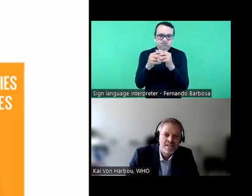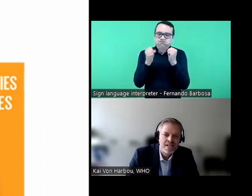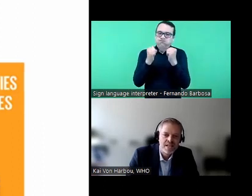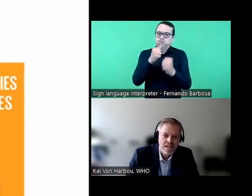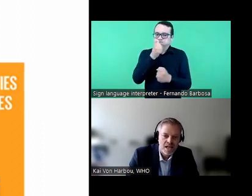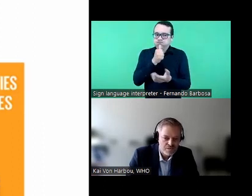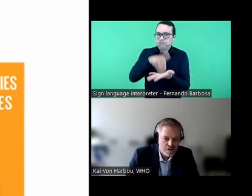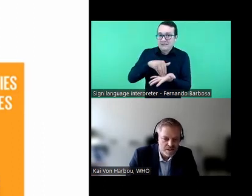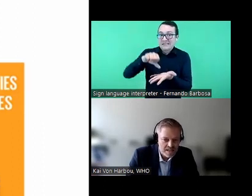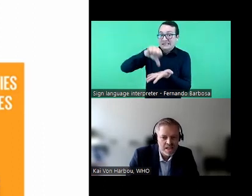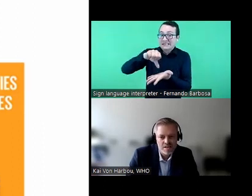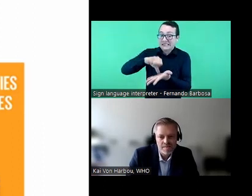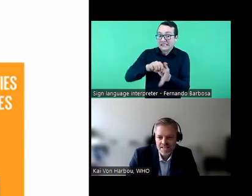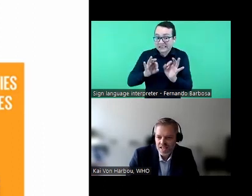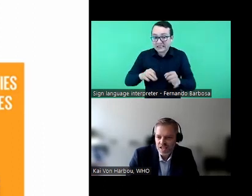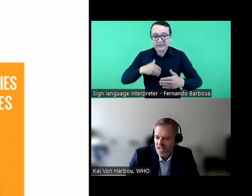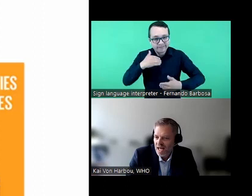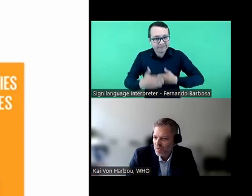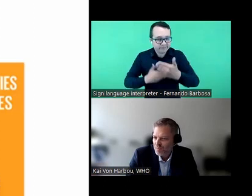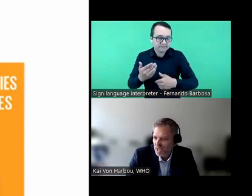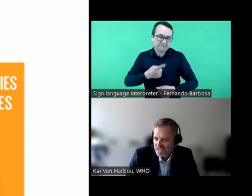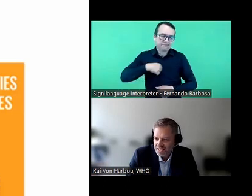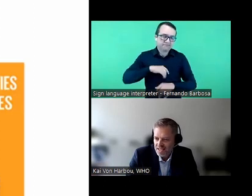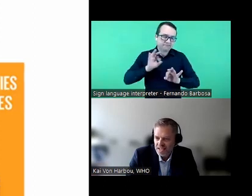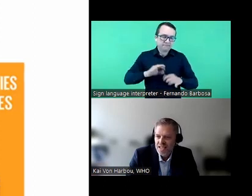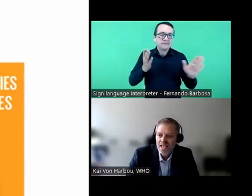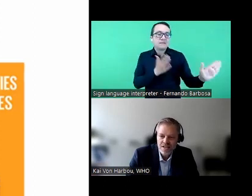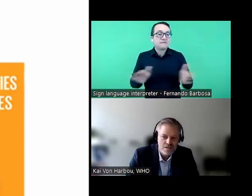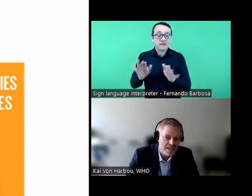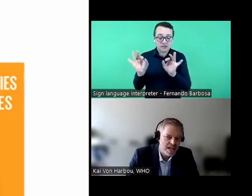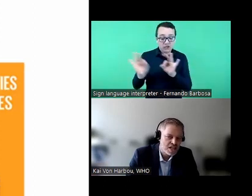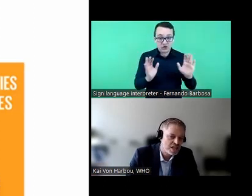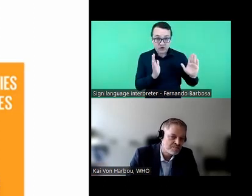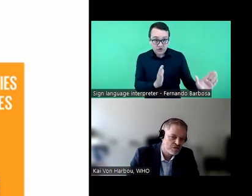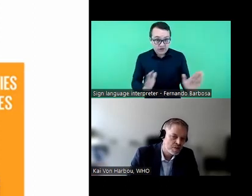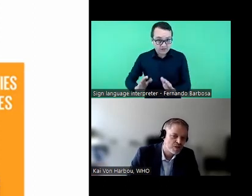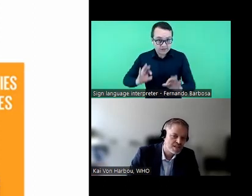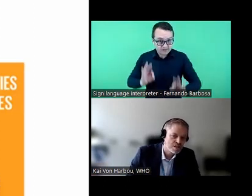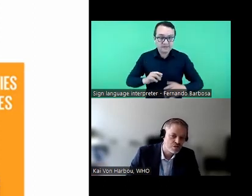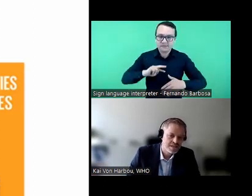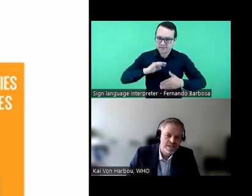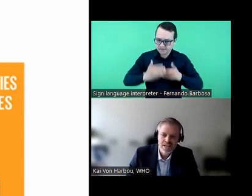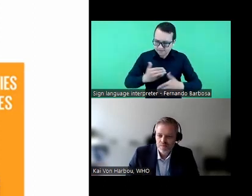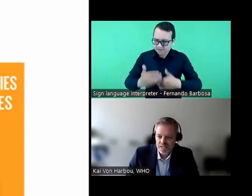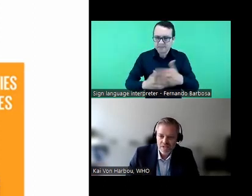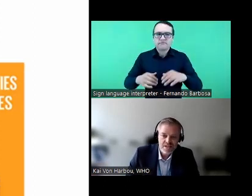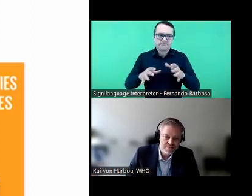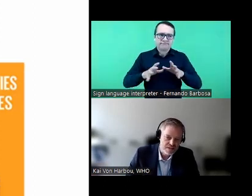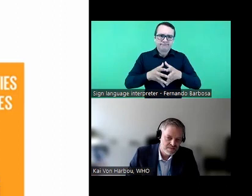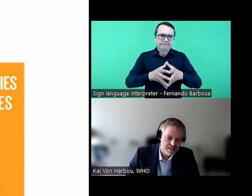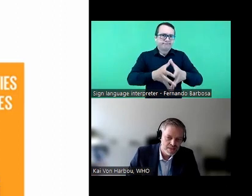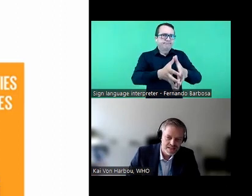context are, of course, unplanned urbanization, the high population density, and the often large number of population groups with